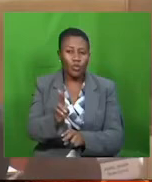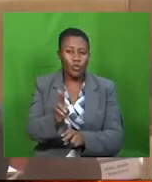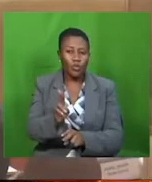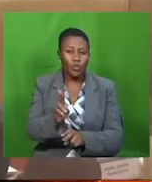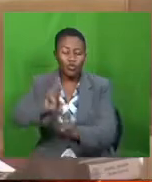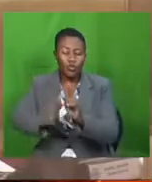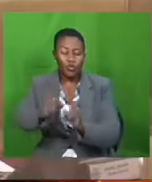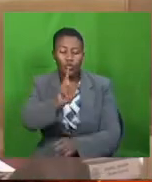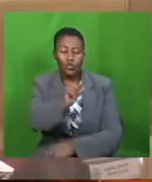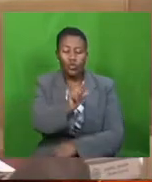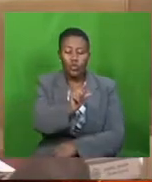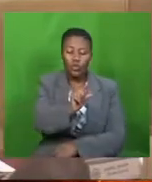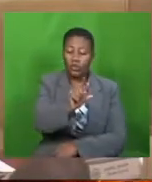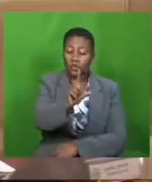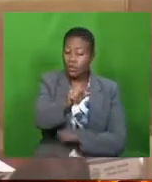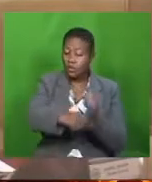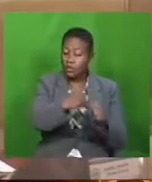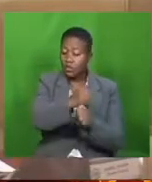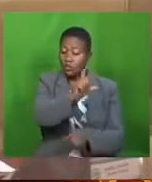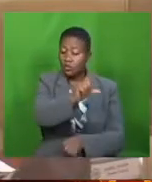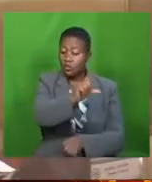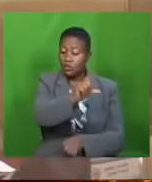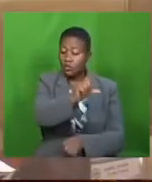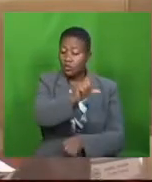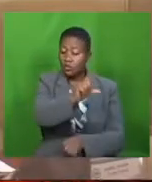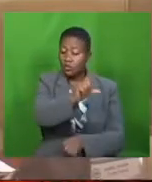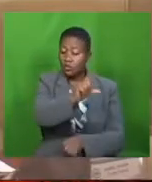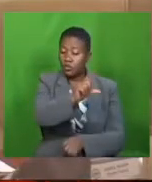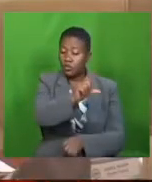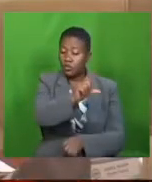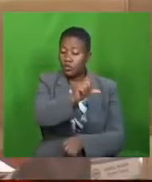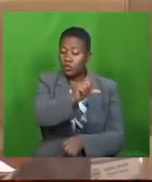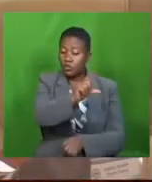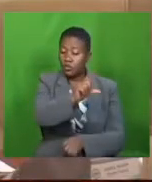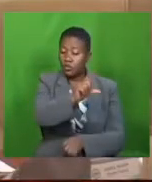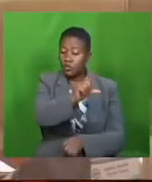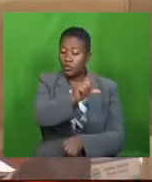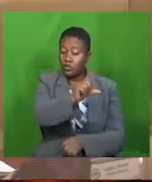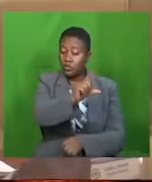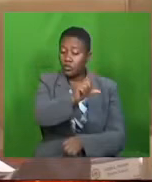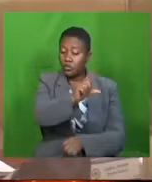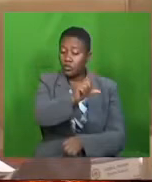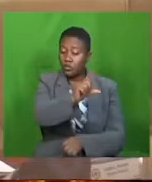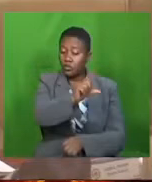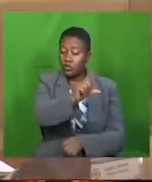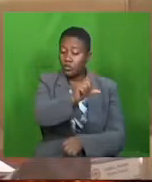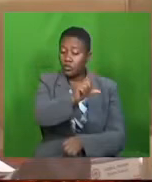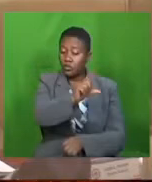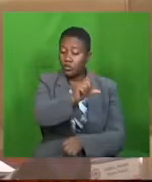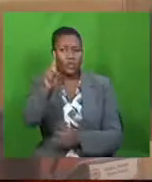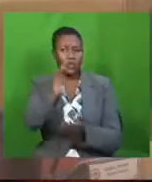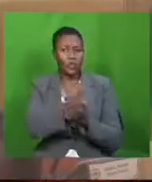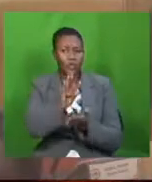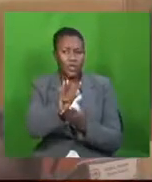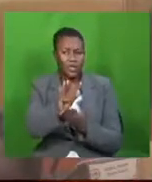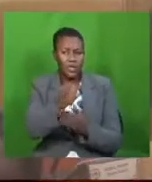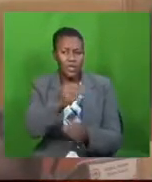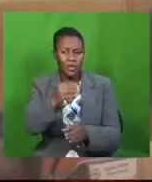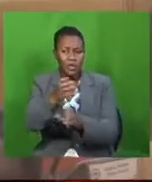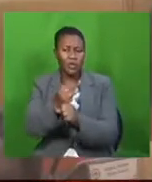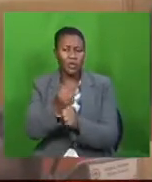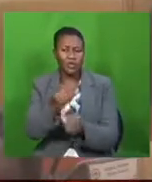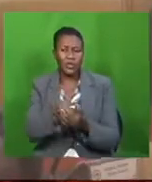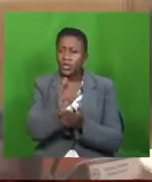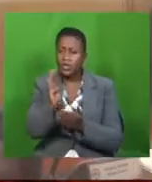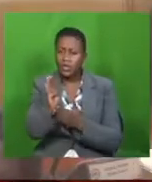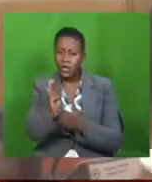se nipa 10 5 bi pe betin aye kwa adwuma nti committee na de speak aye na eno